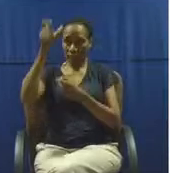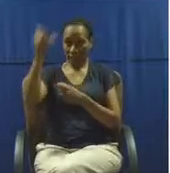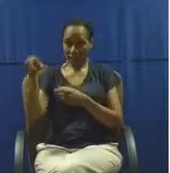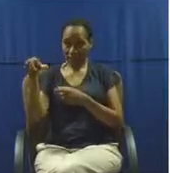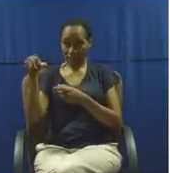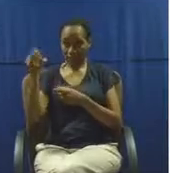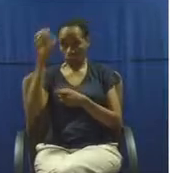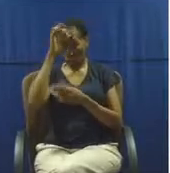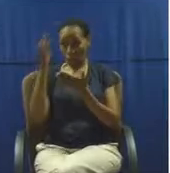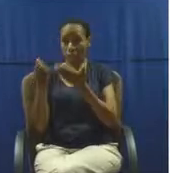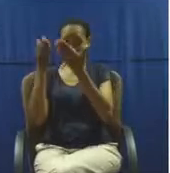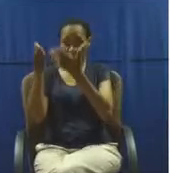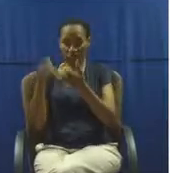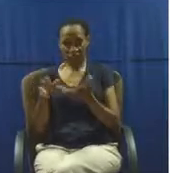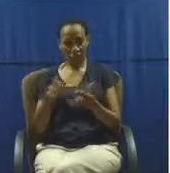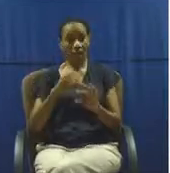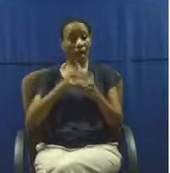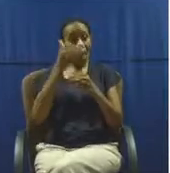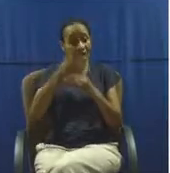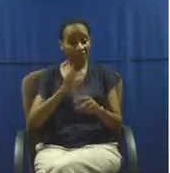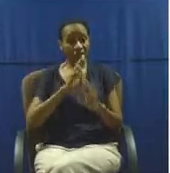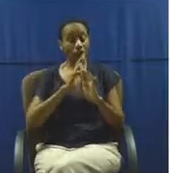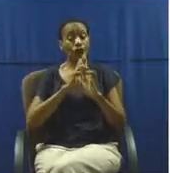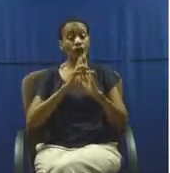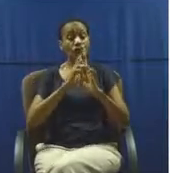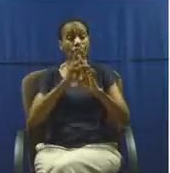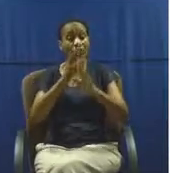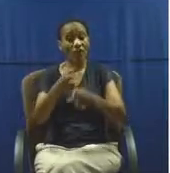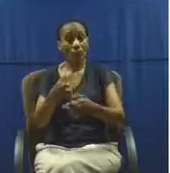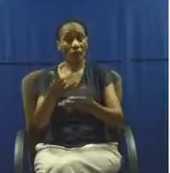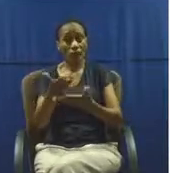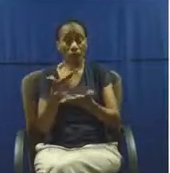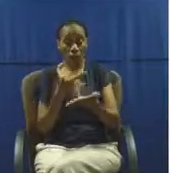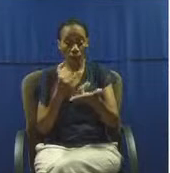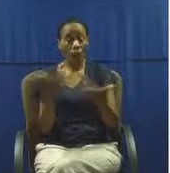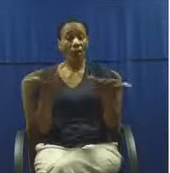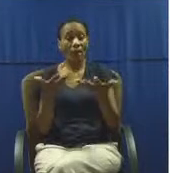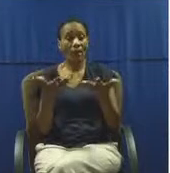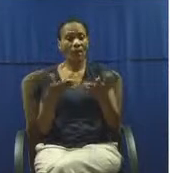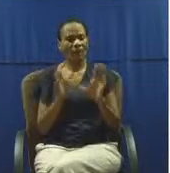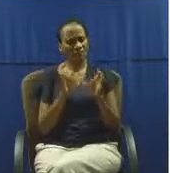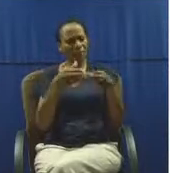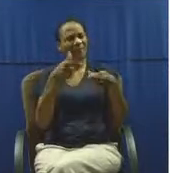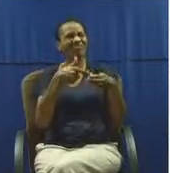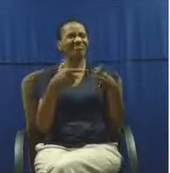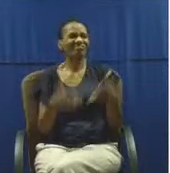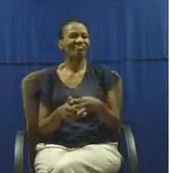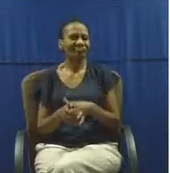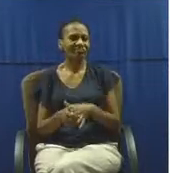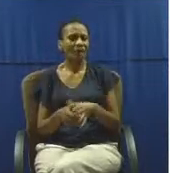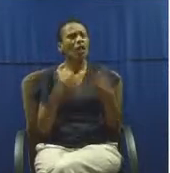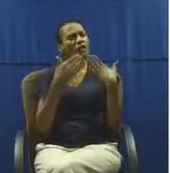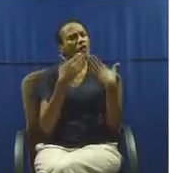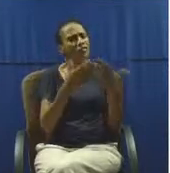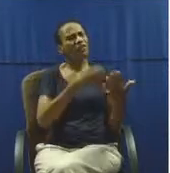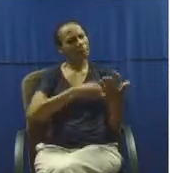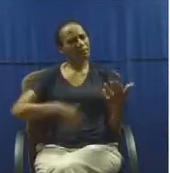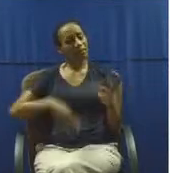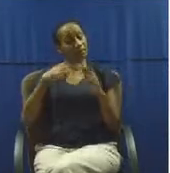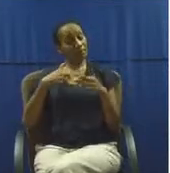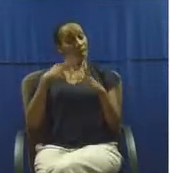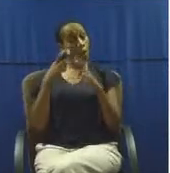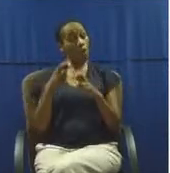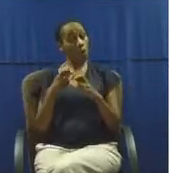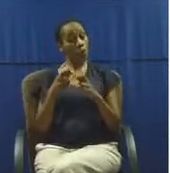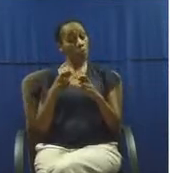deputies from recommendations and reports received from this selection panel. So thank you, Honourable President. I hope you will follow that,